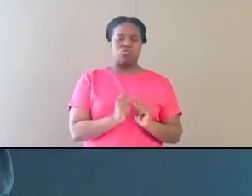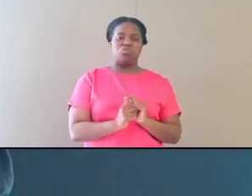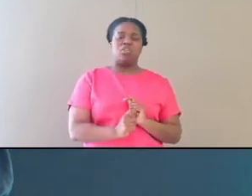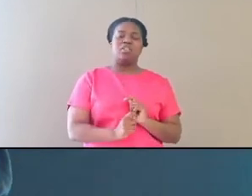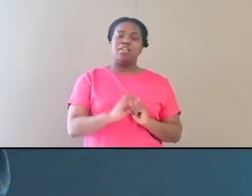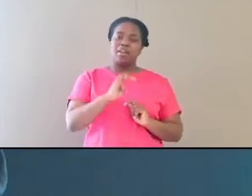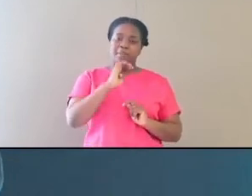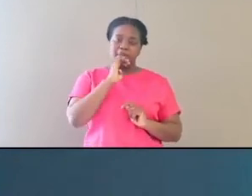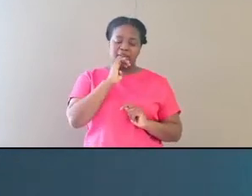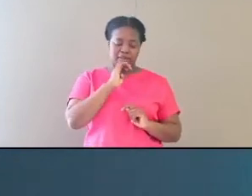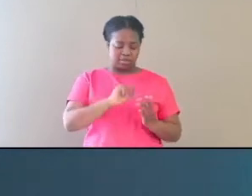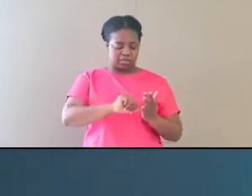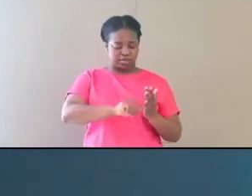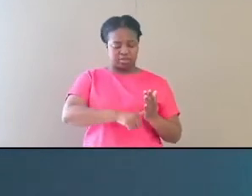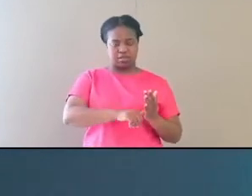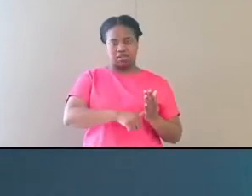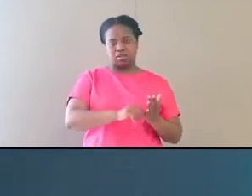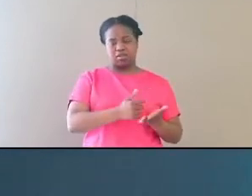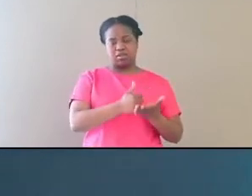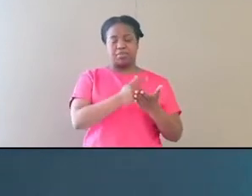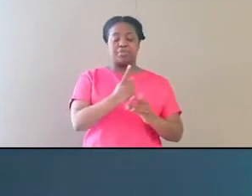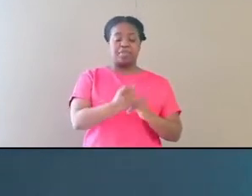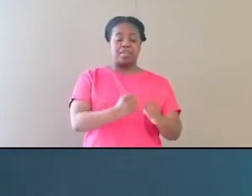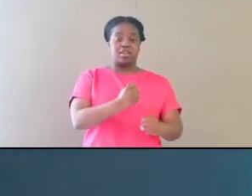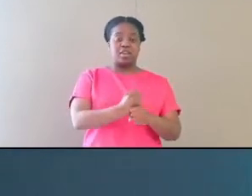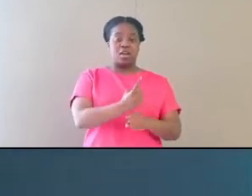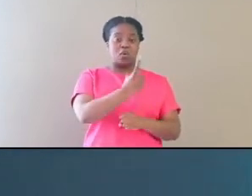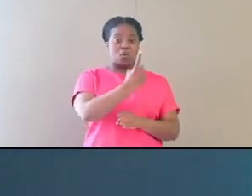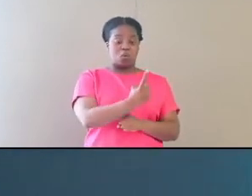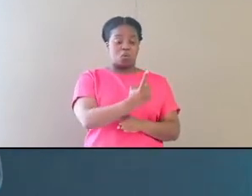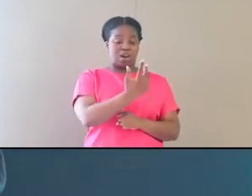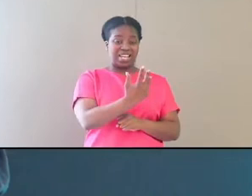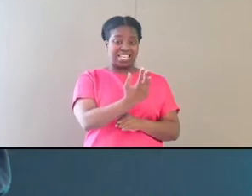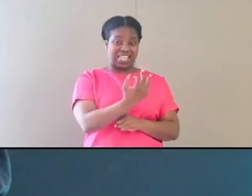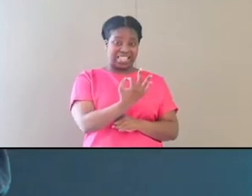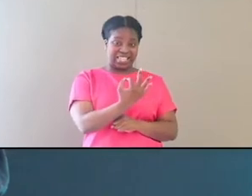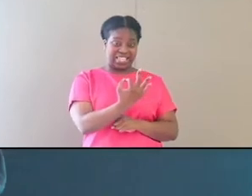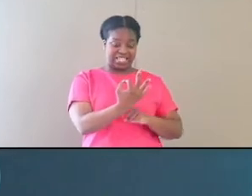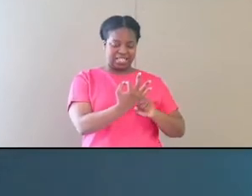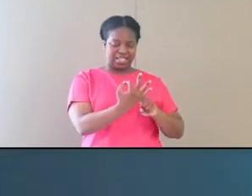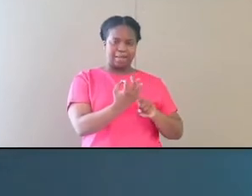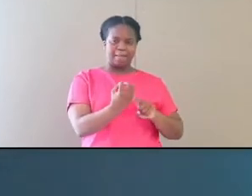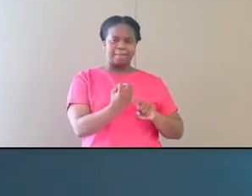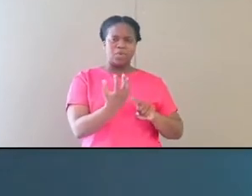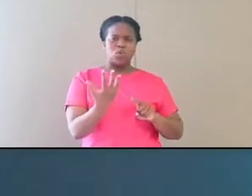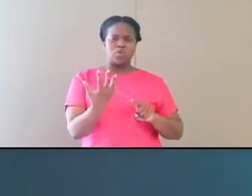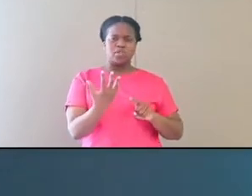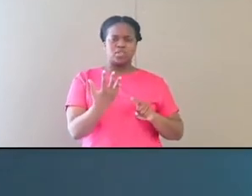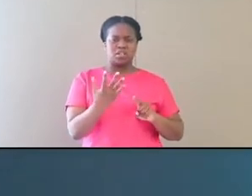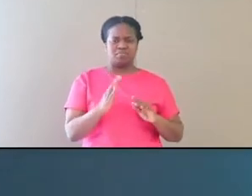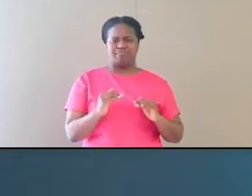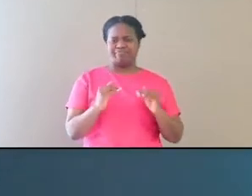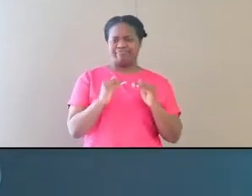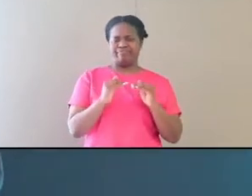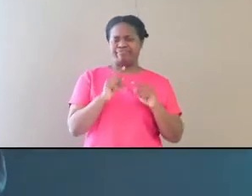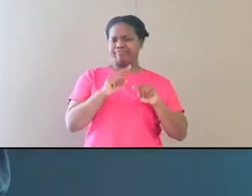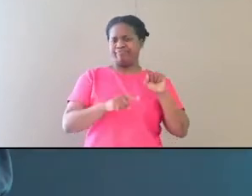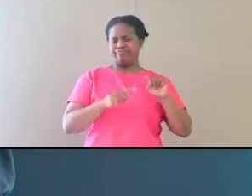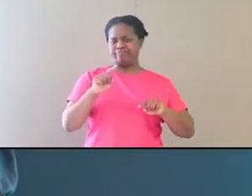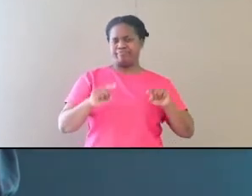assistance laws. In 1993, most of the amounts and values of the grants were equal for different races,